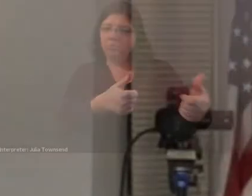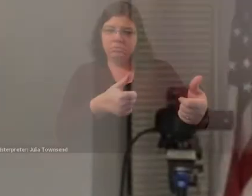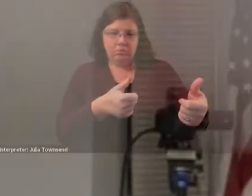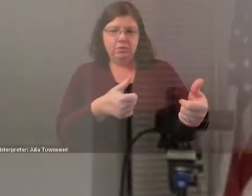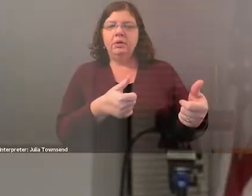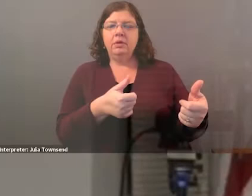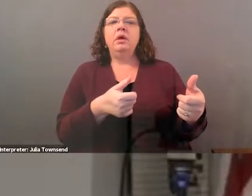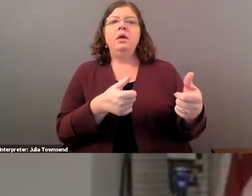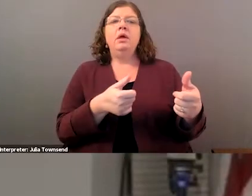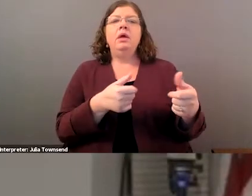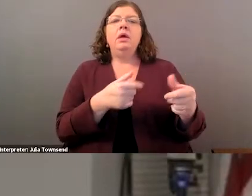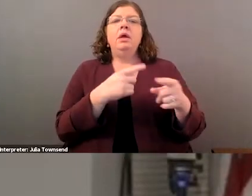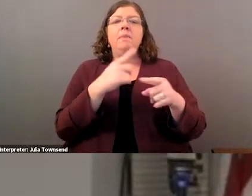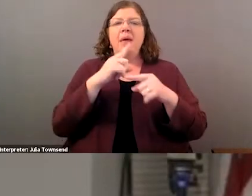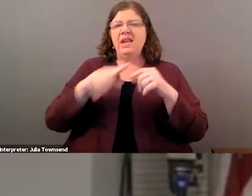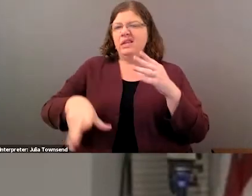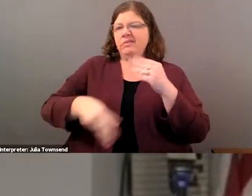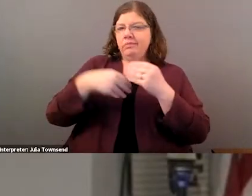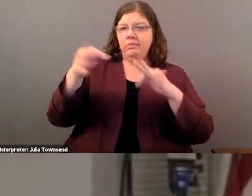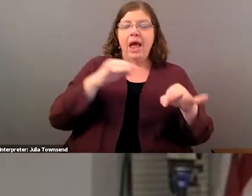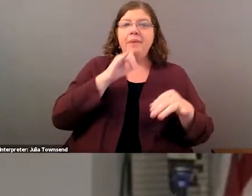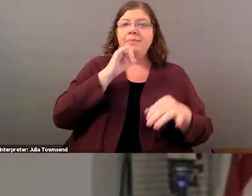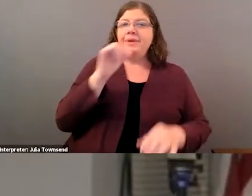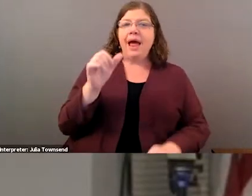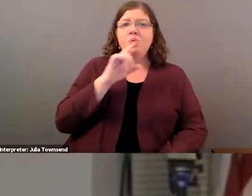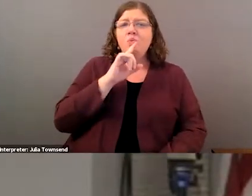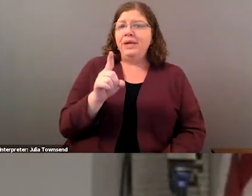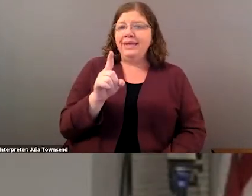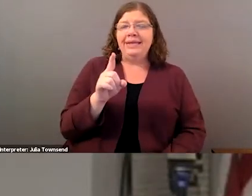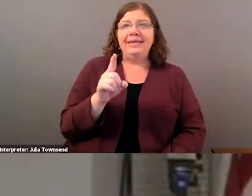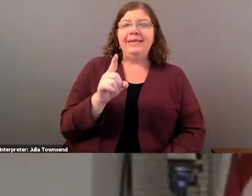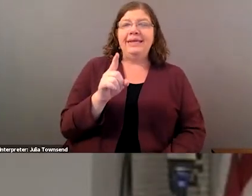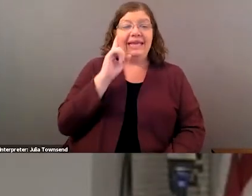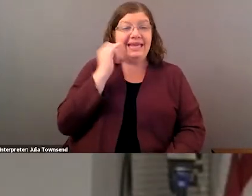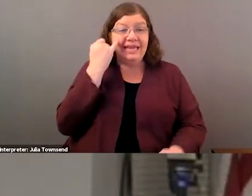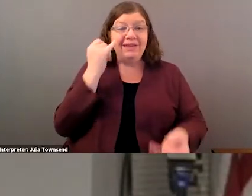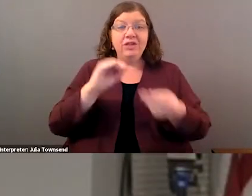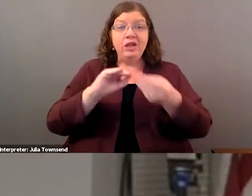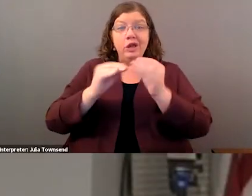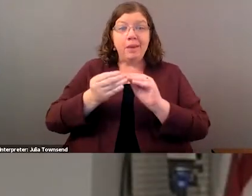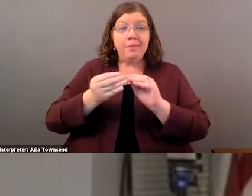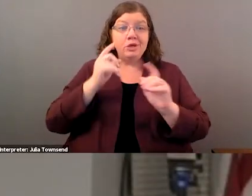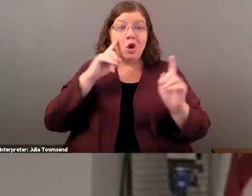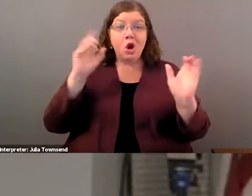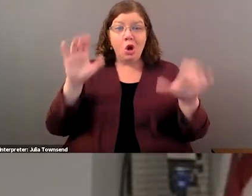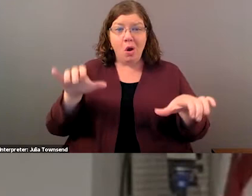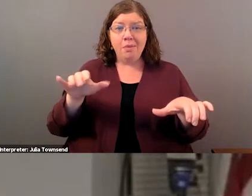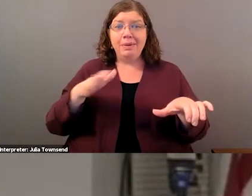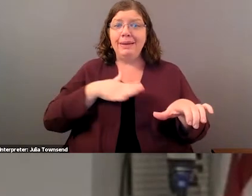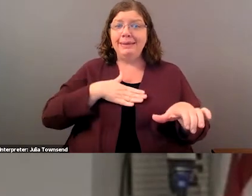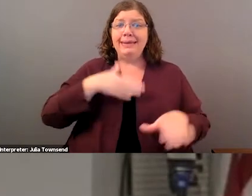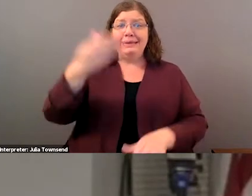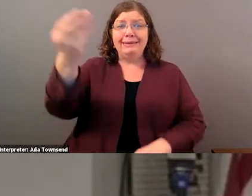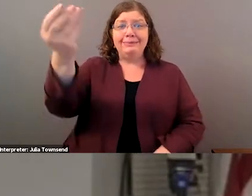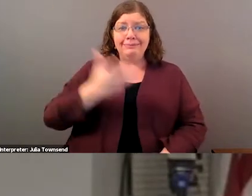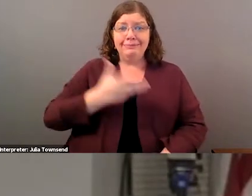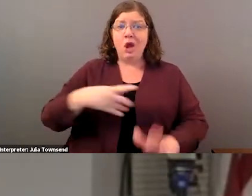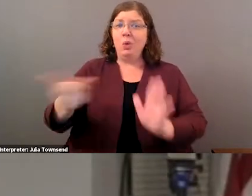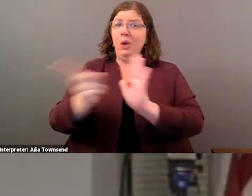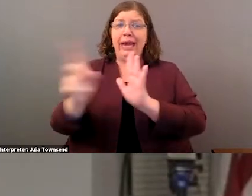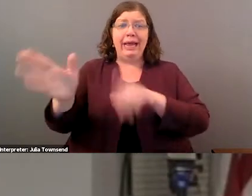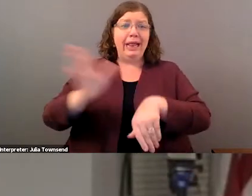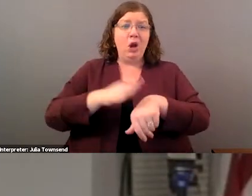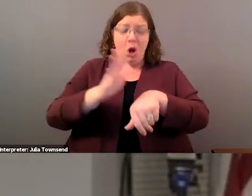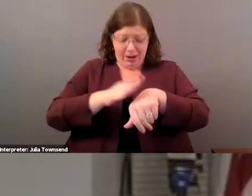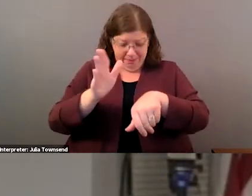isn't, I'm not looking at all to, if the numbers are alarming, I want you to ring the alarm bells. So